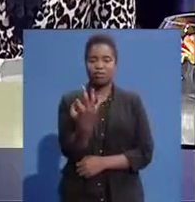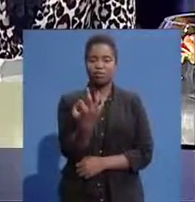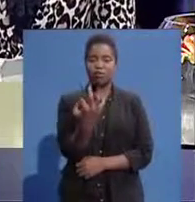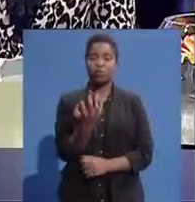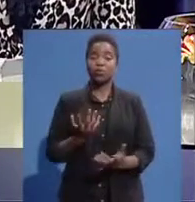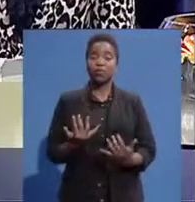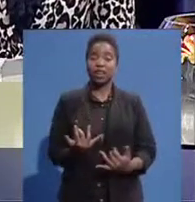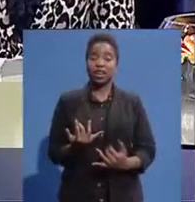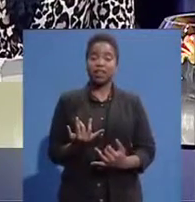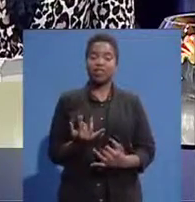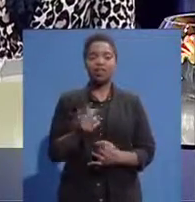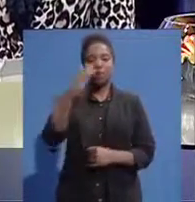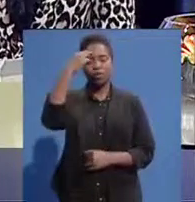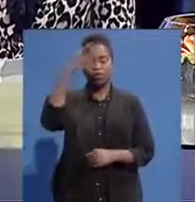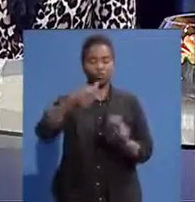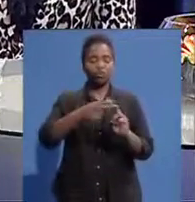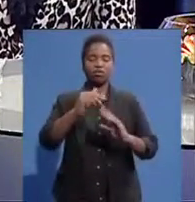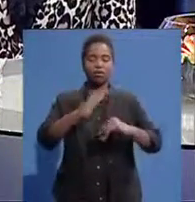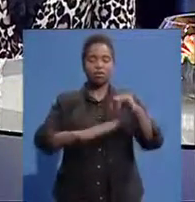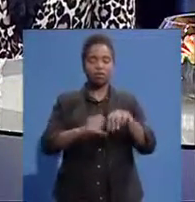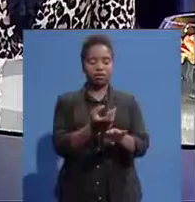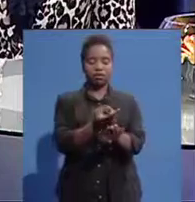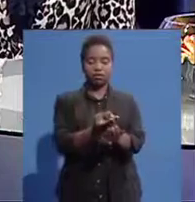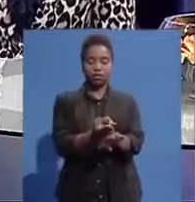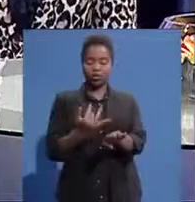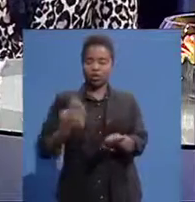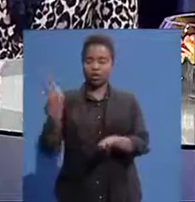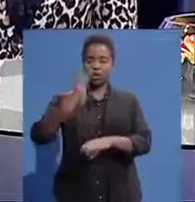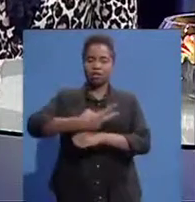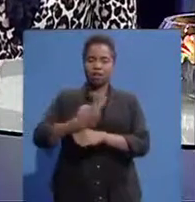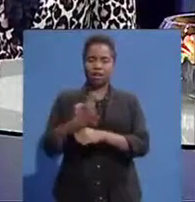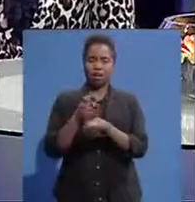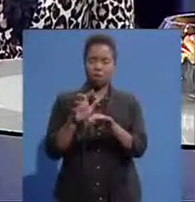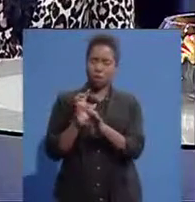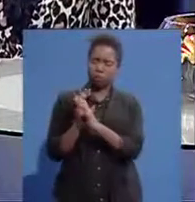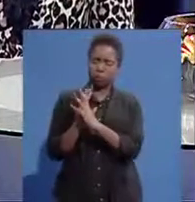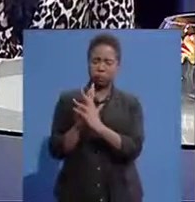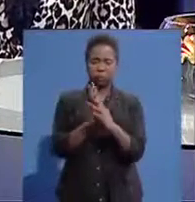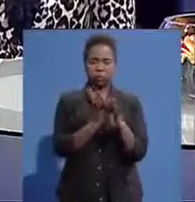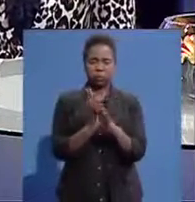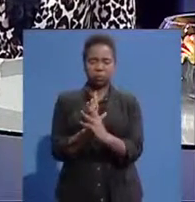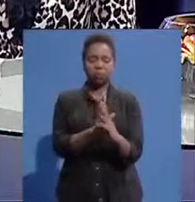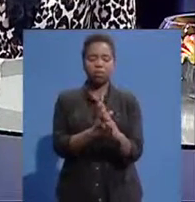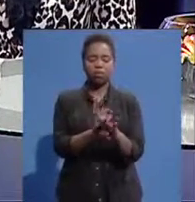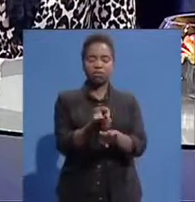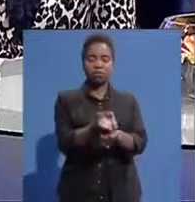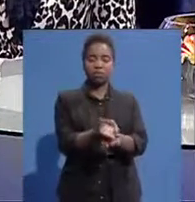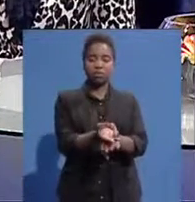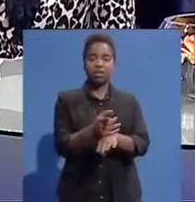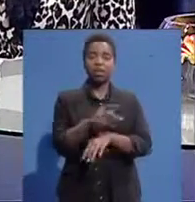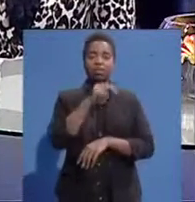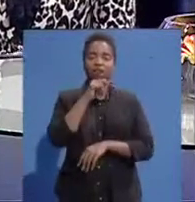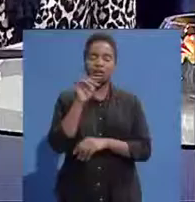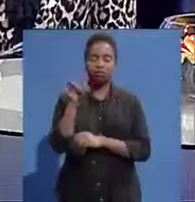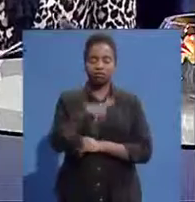second day of Madiba lying in state, and thousands more people flocked to the Union buildings to pay their last respects before Madiba is flown down to Qunu.